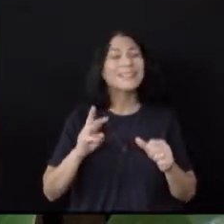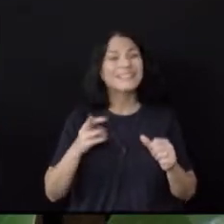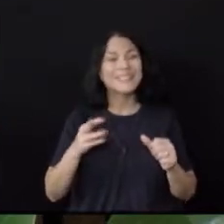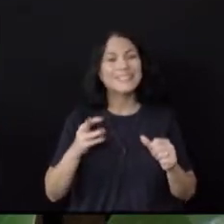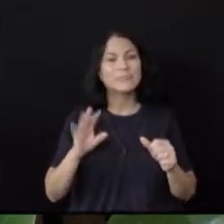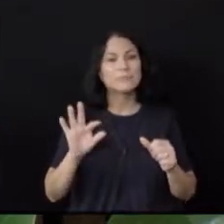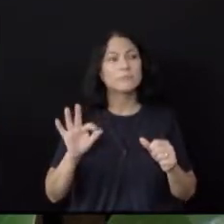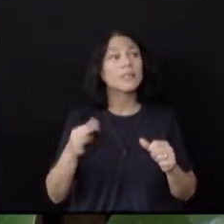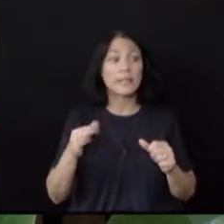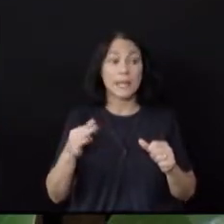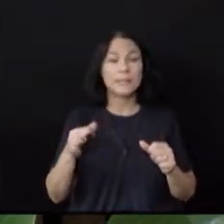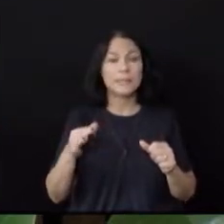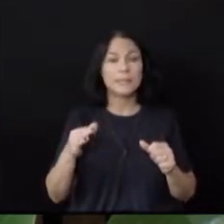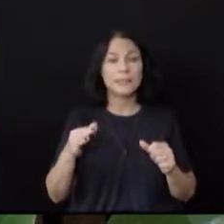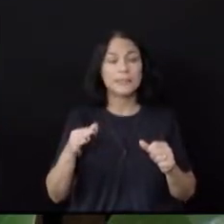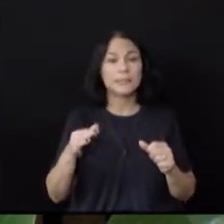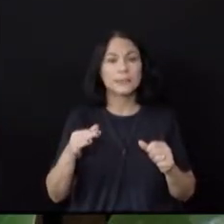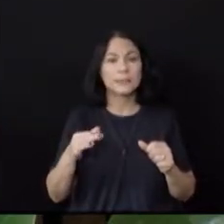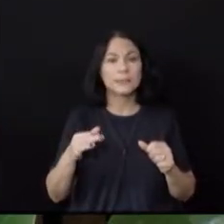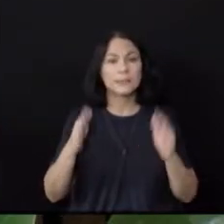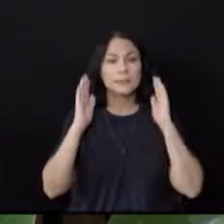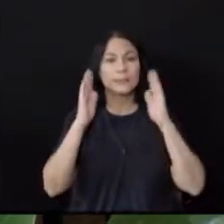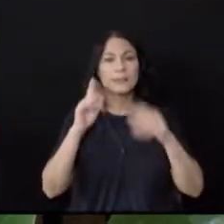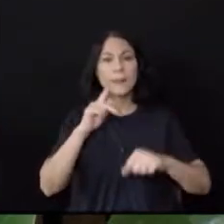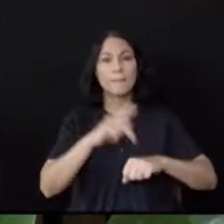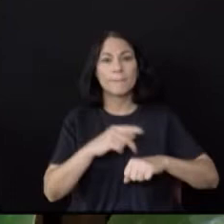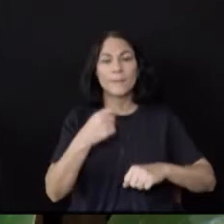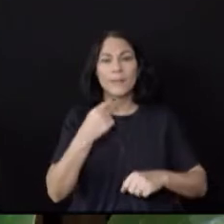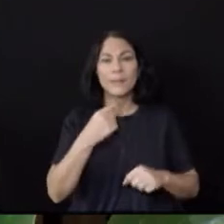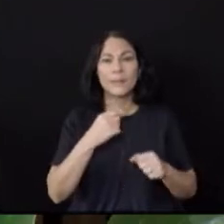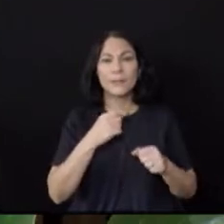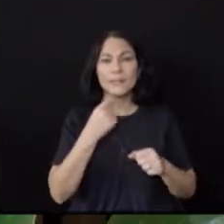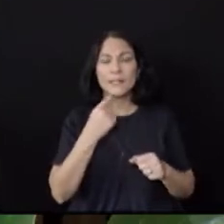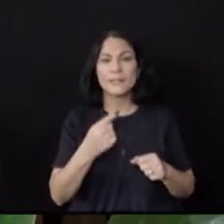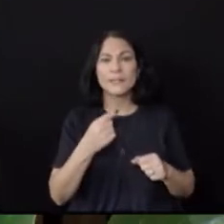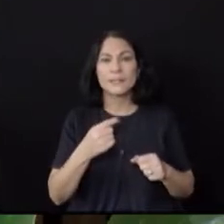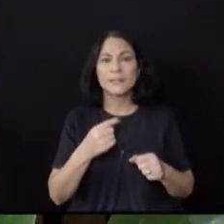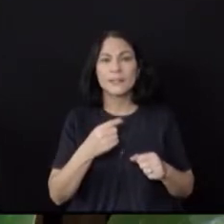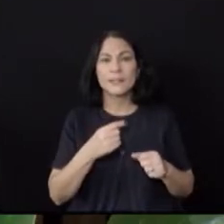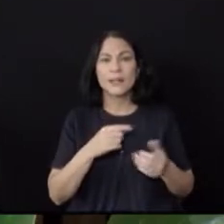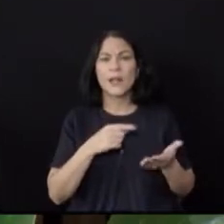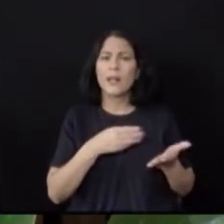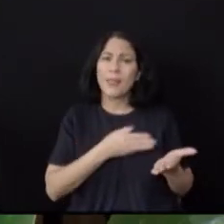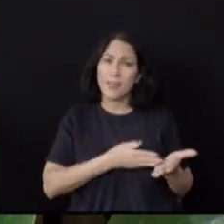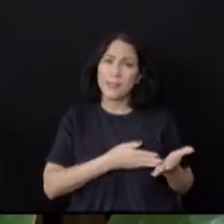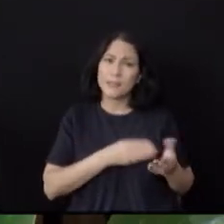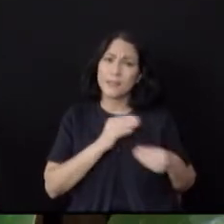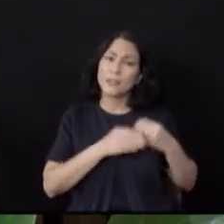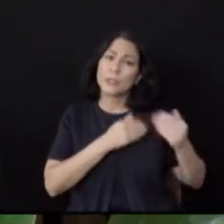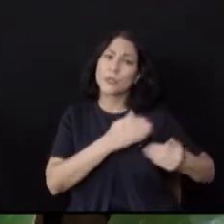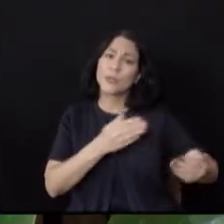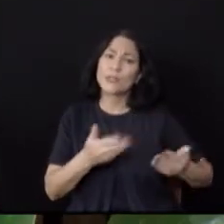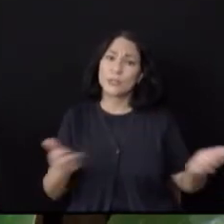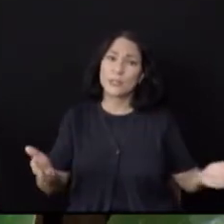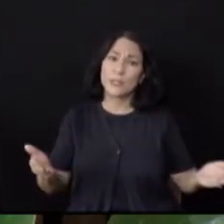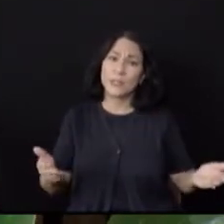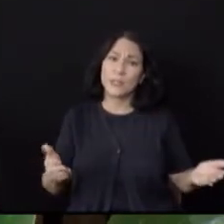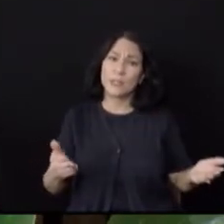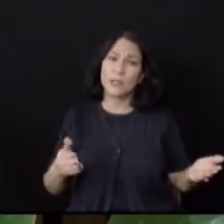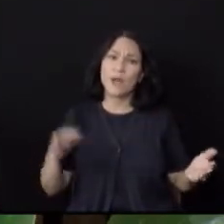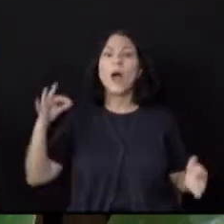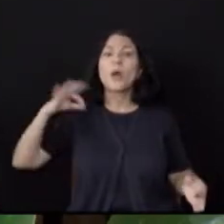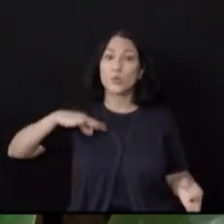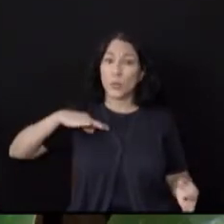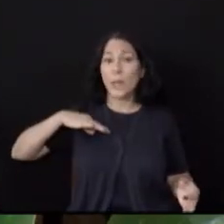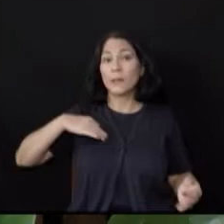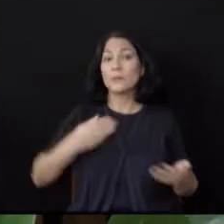today. Hear what Peter writes. For this is a gracious thing. Some translations say this is a credit